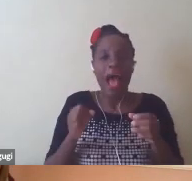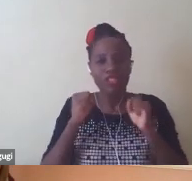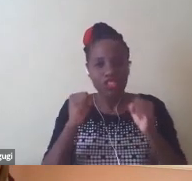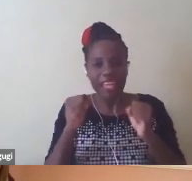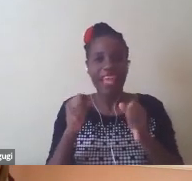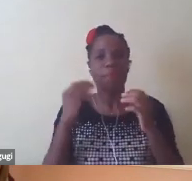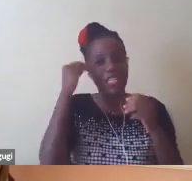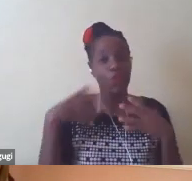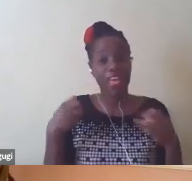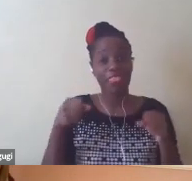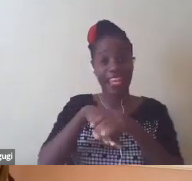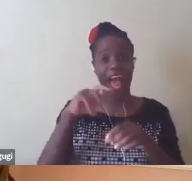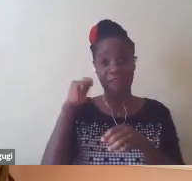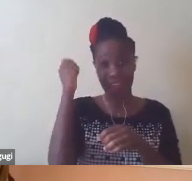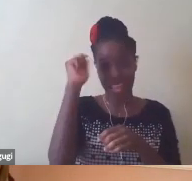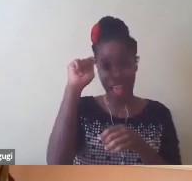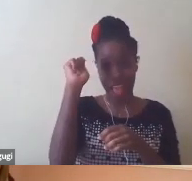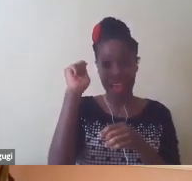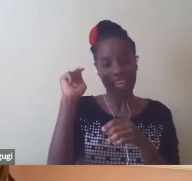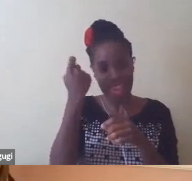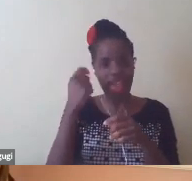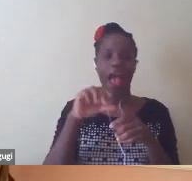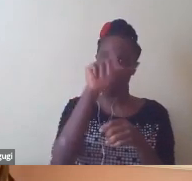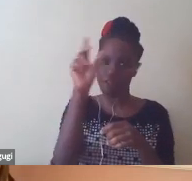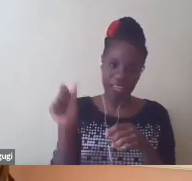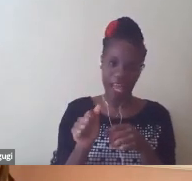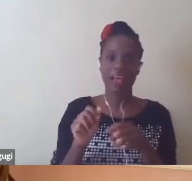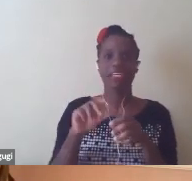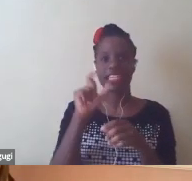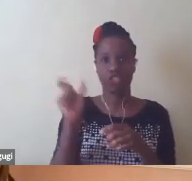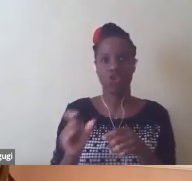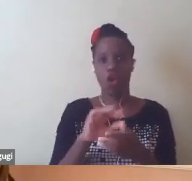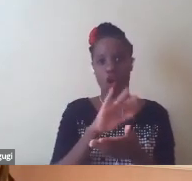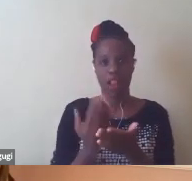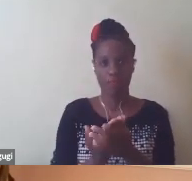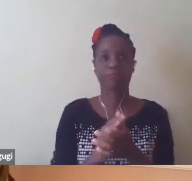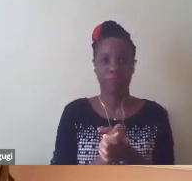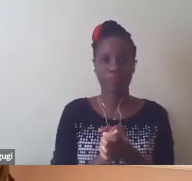services here in Africa and within the region. Now, we were supposed to also have